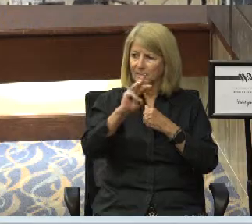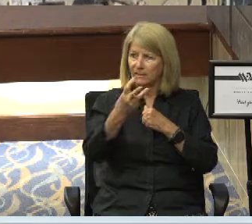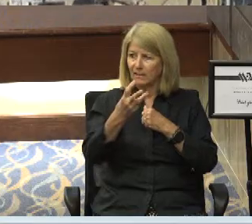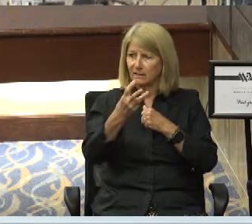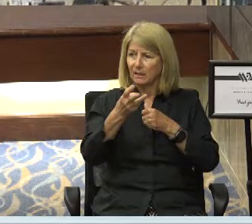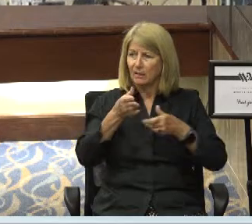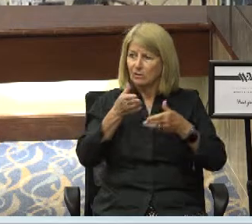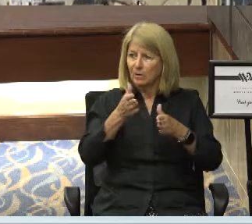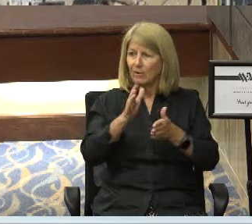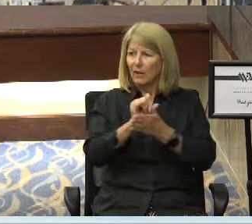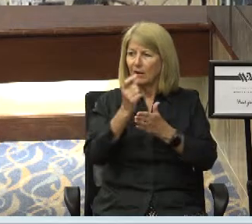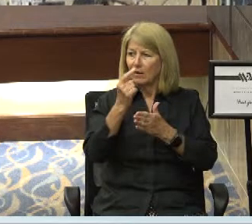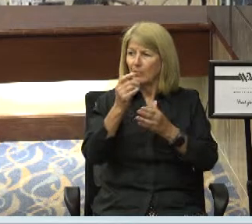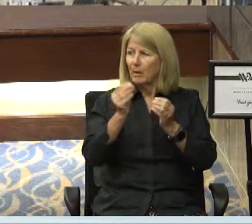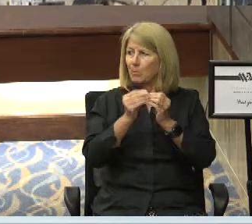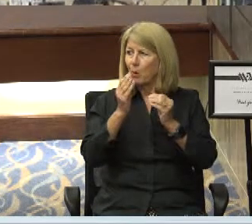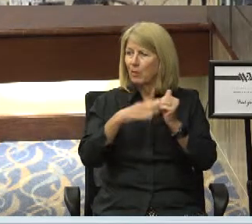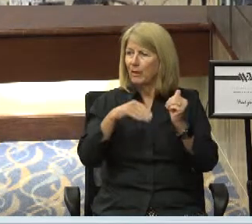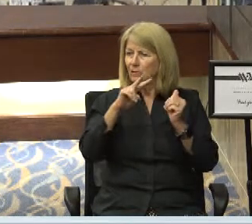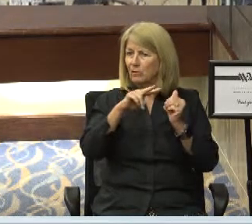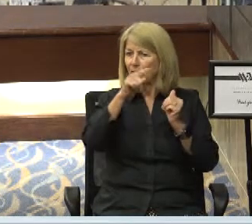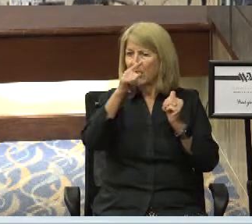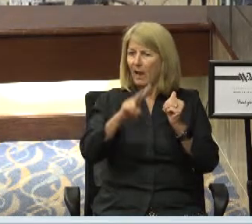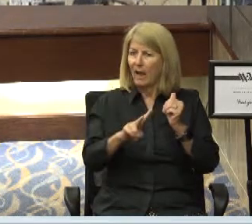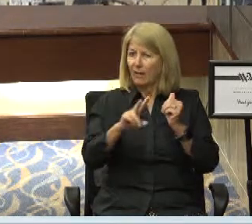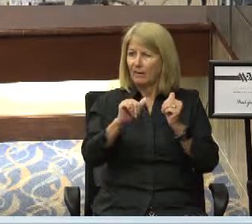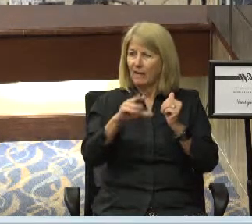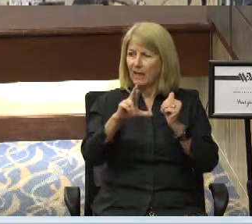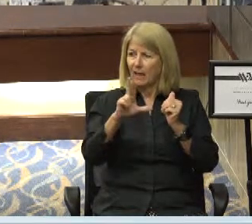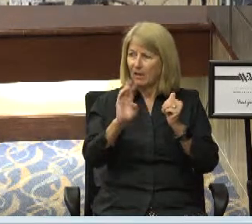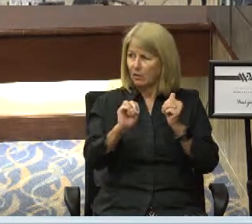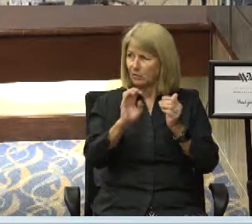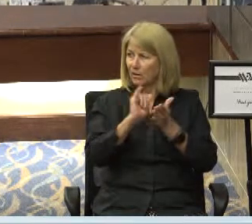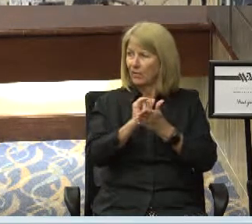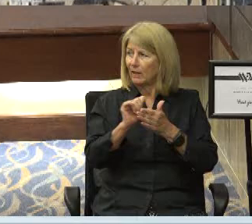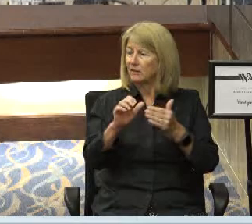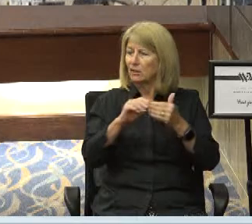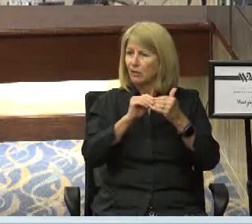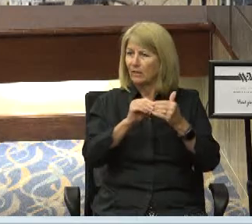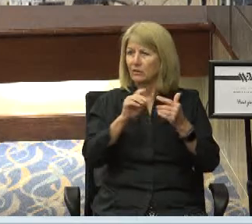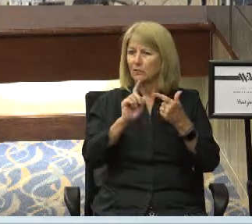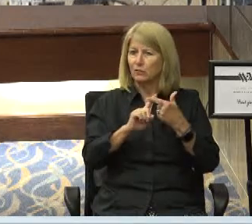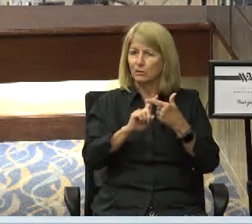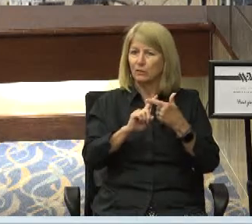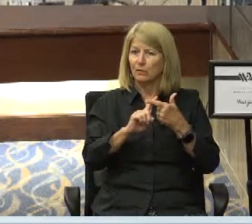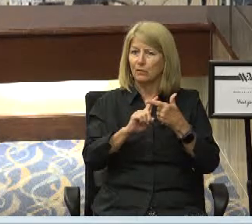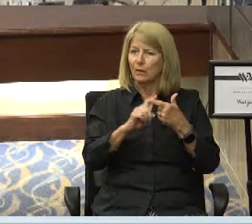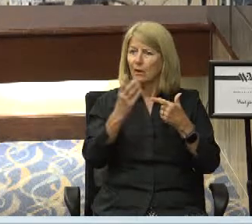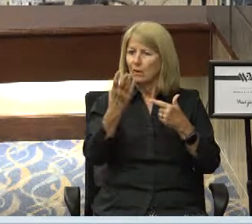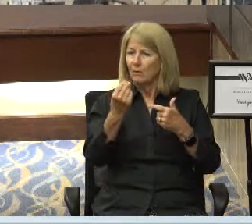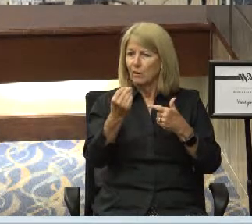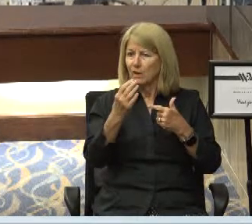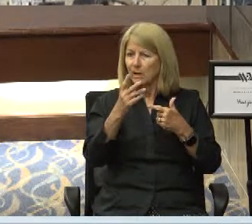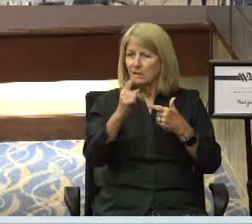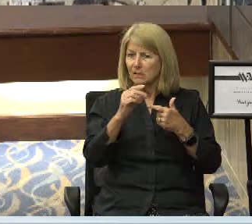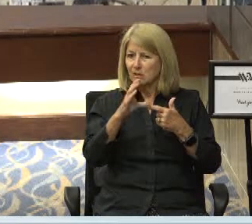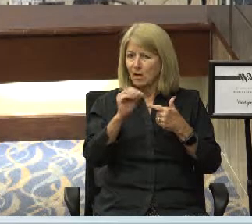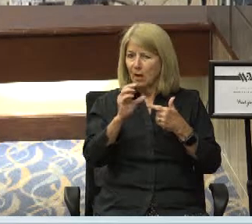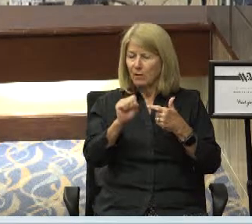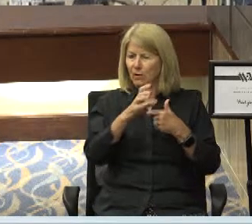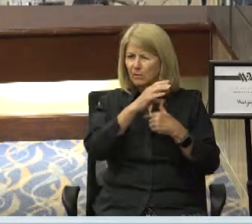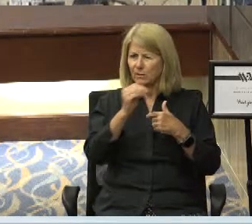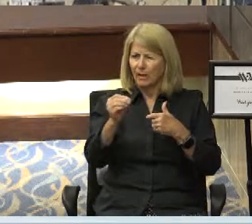over 2.5 acres that's adjacent to Torchy's Tacos and across from the post